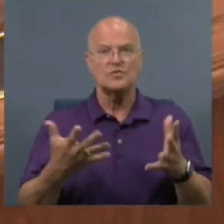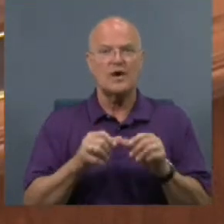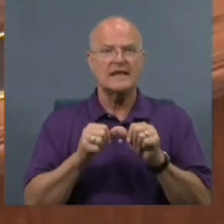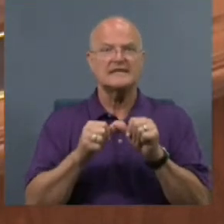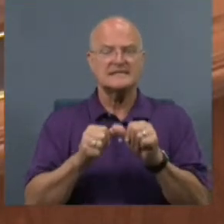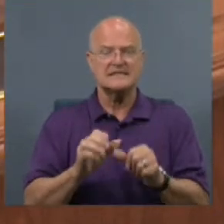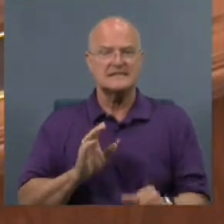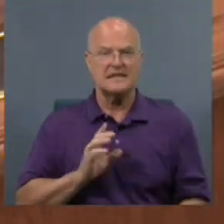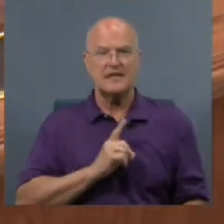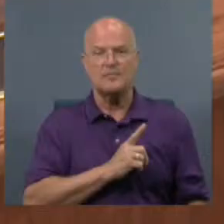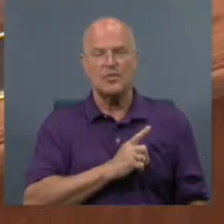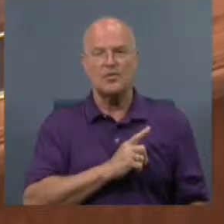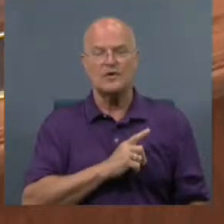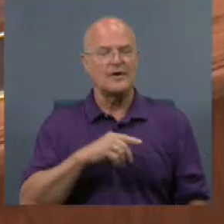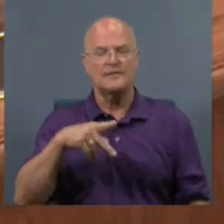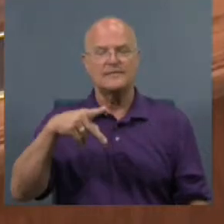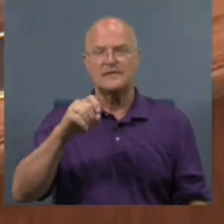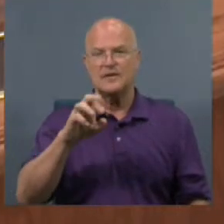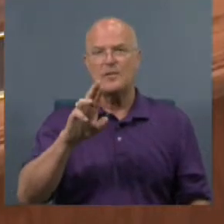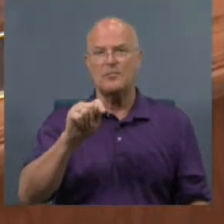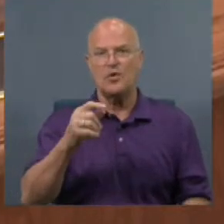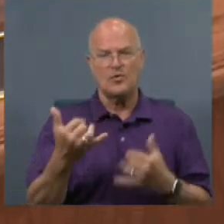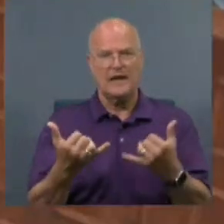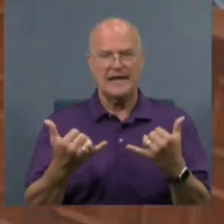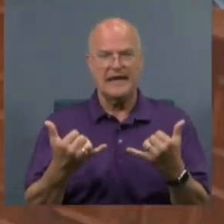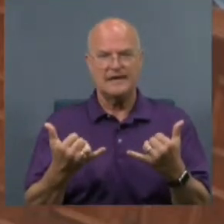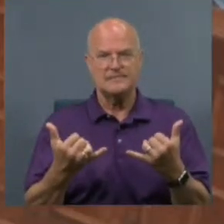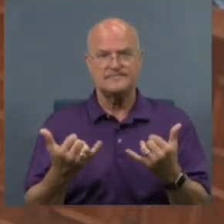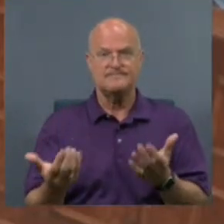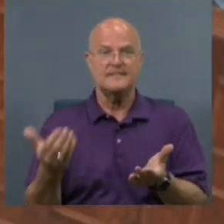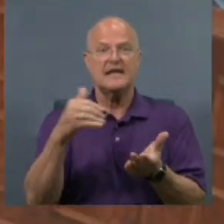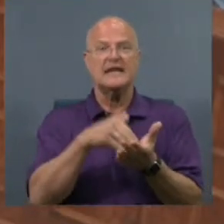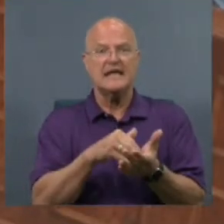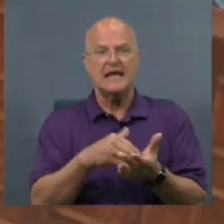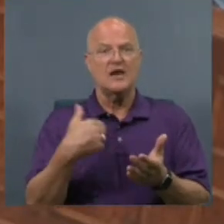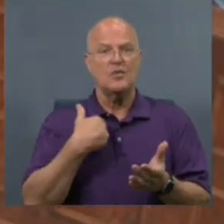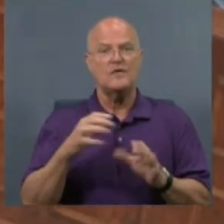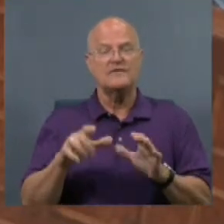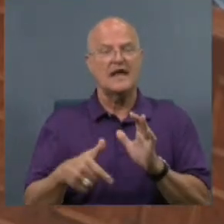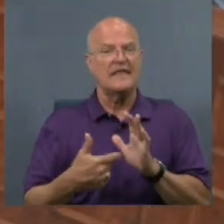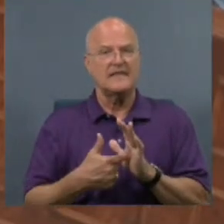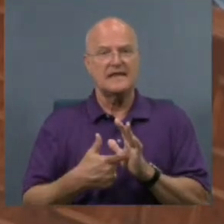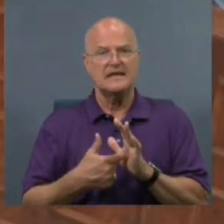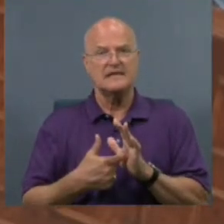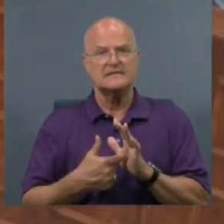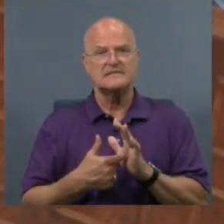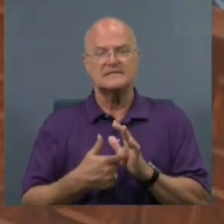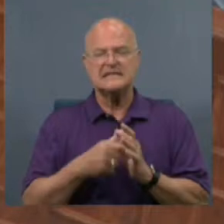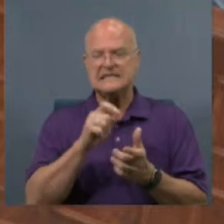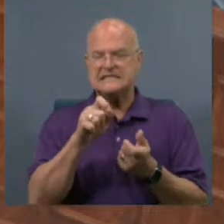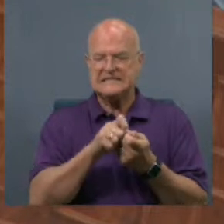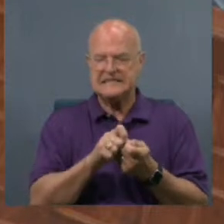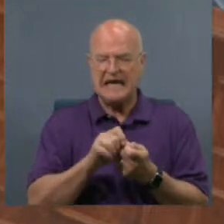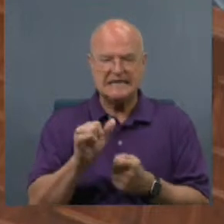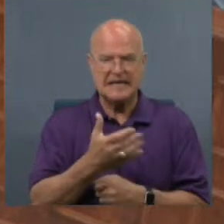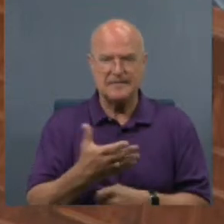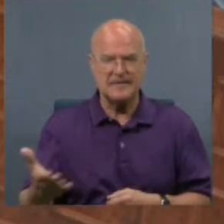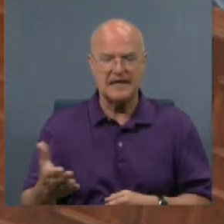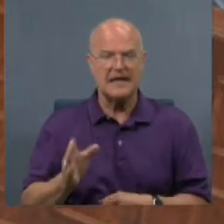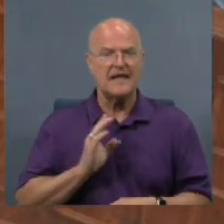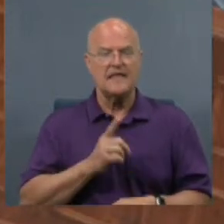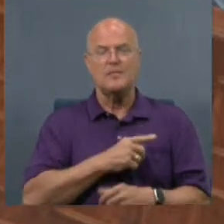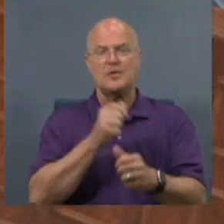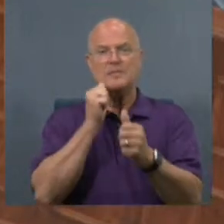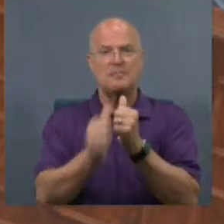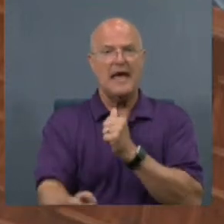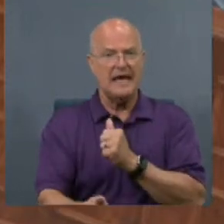exists at the port right now. And again, we have done this very thing, and this board has passed this